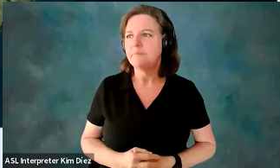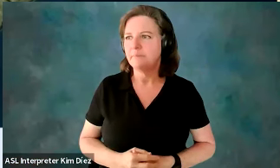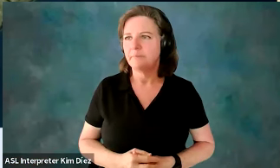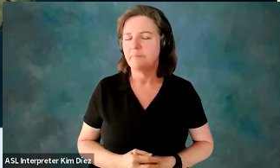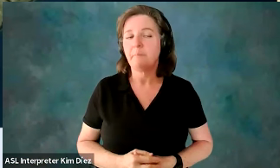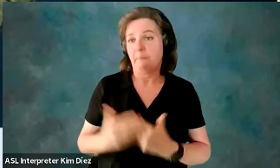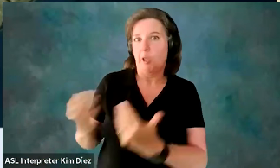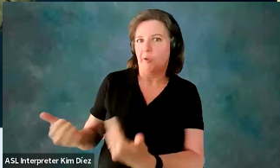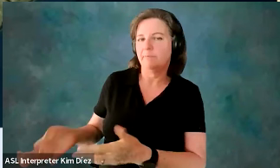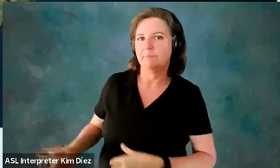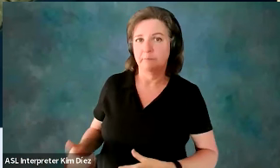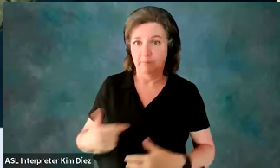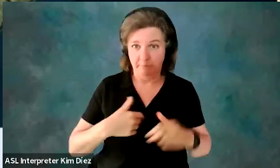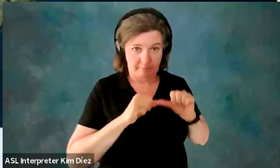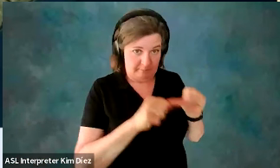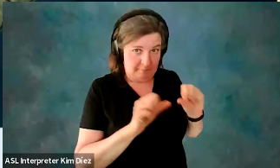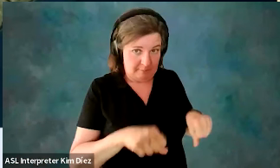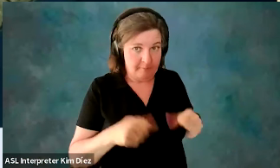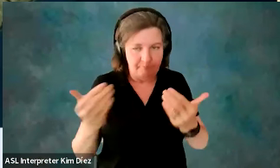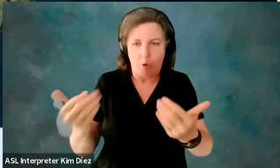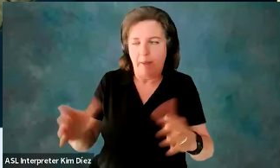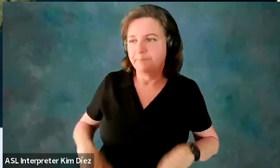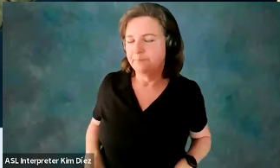Let's continue. Yes.